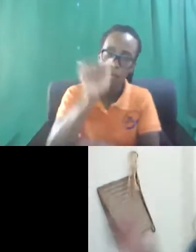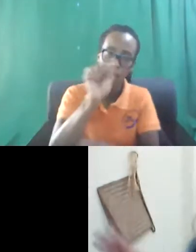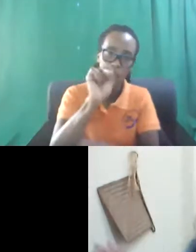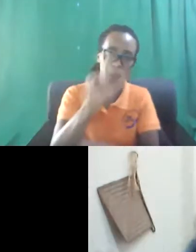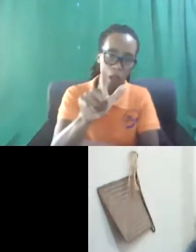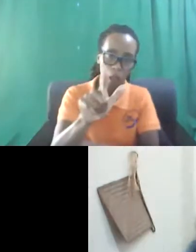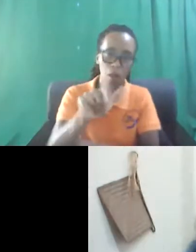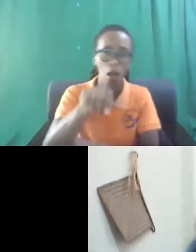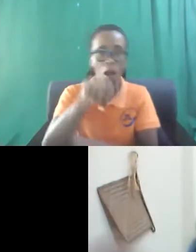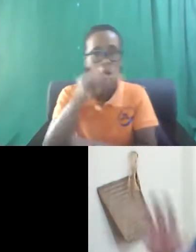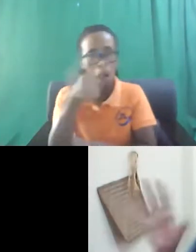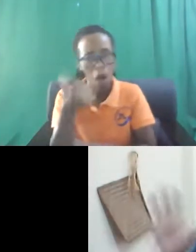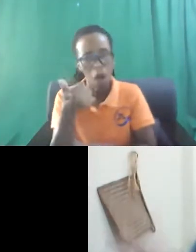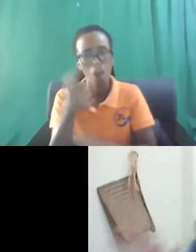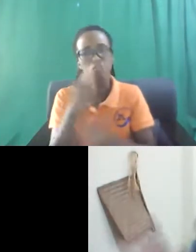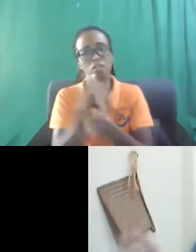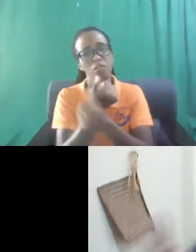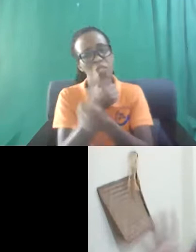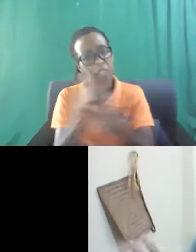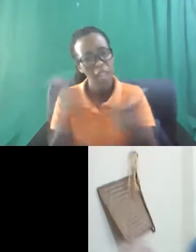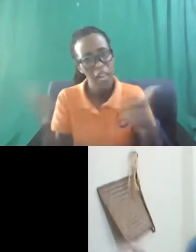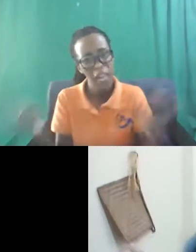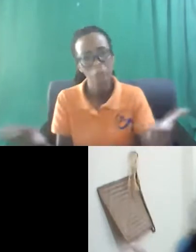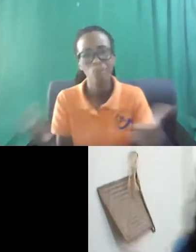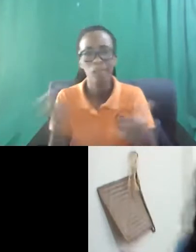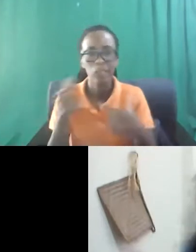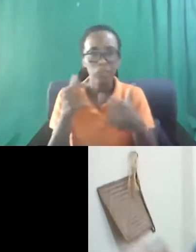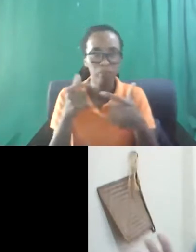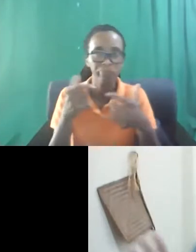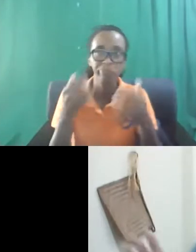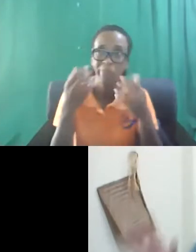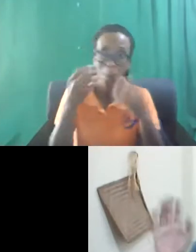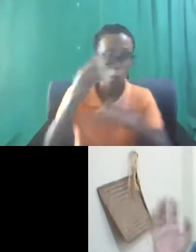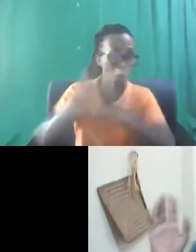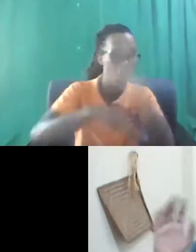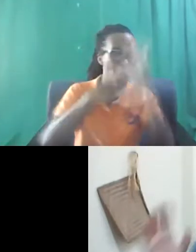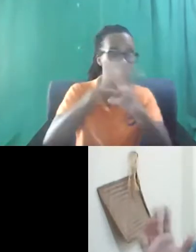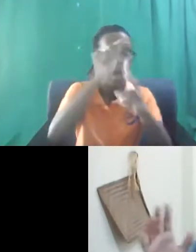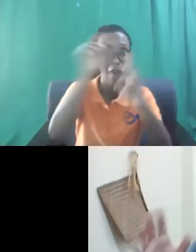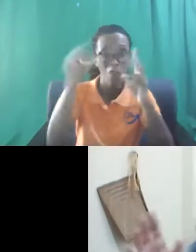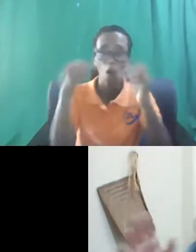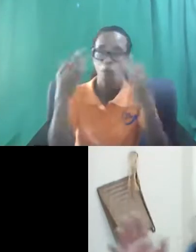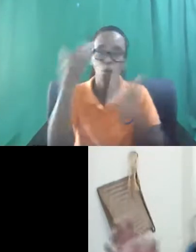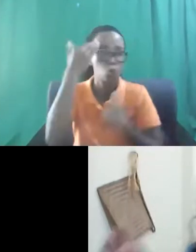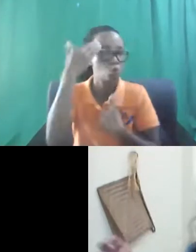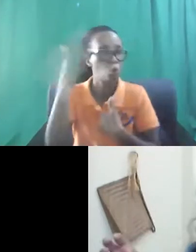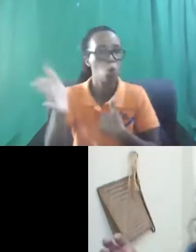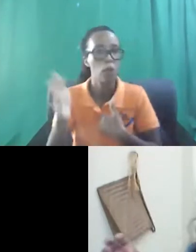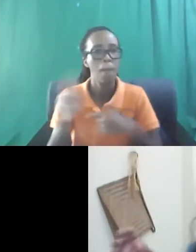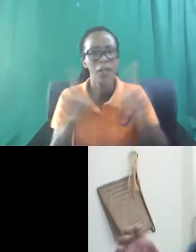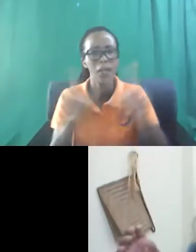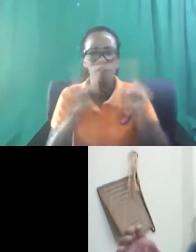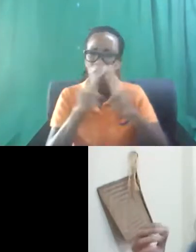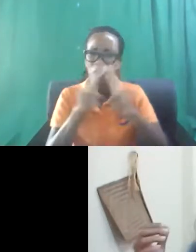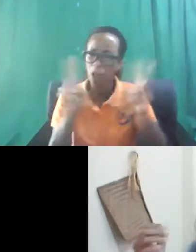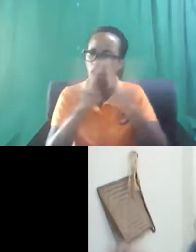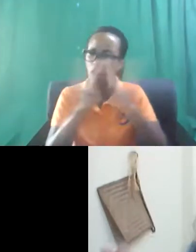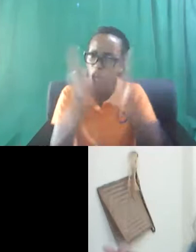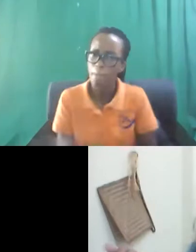sign languages all over the world, because there are so many, we don't even know how many there are at the moment. It's really been important for,